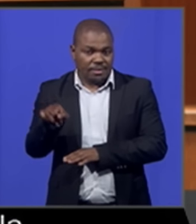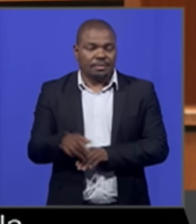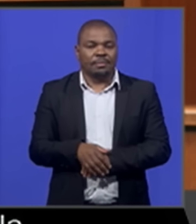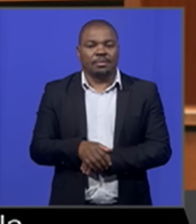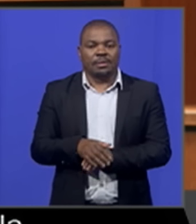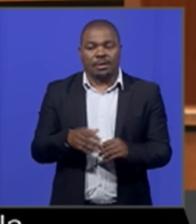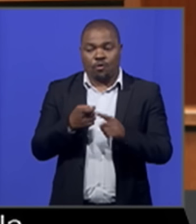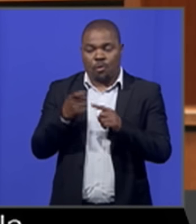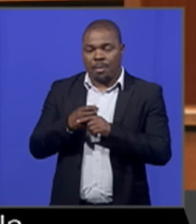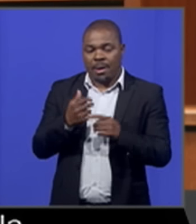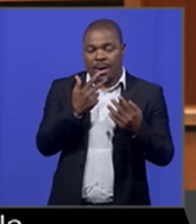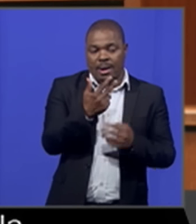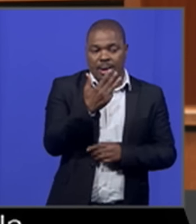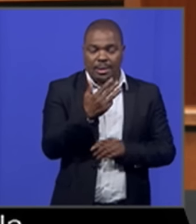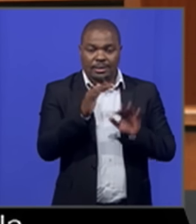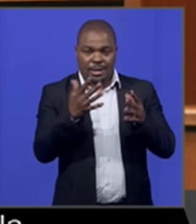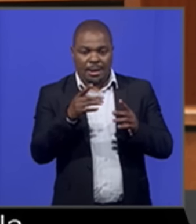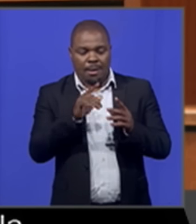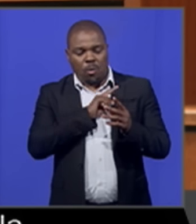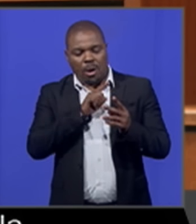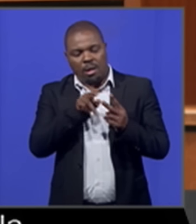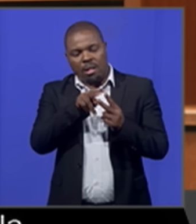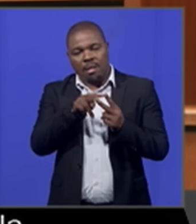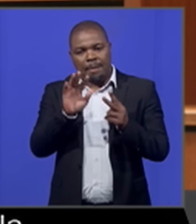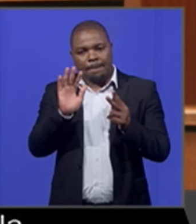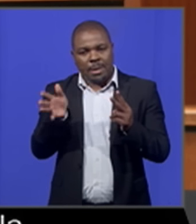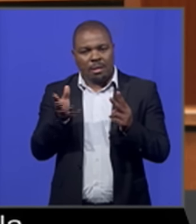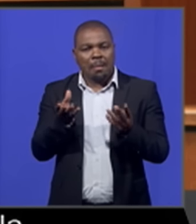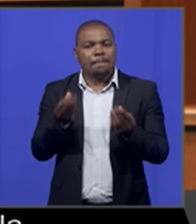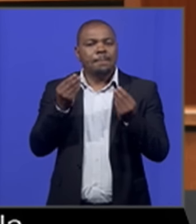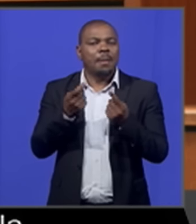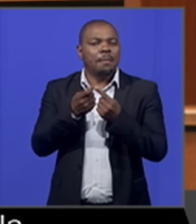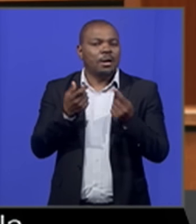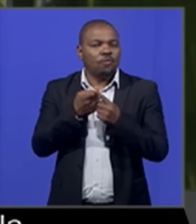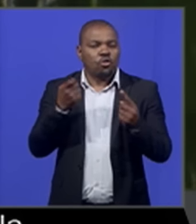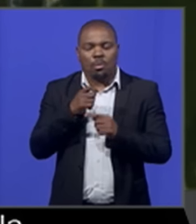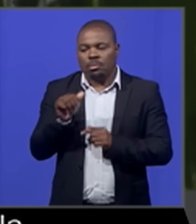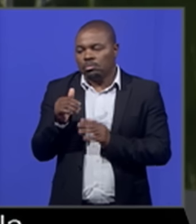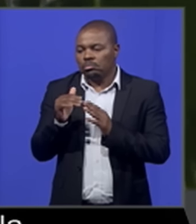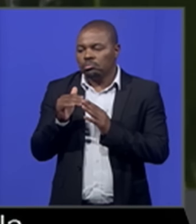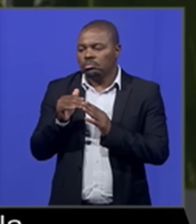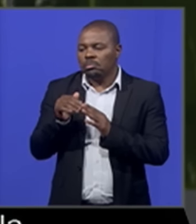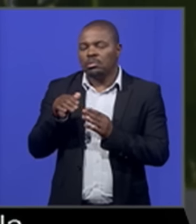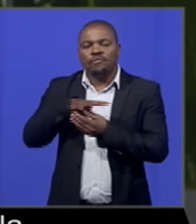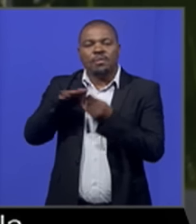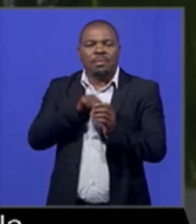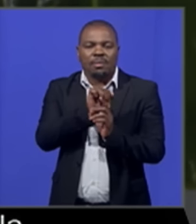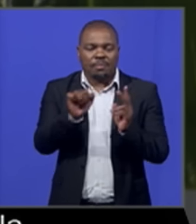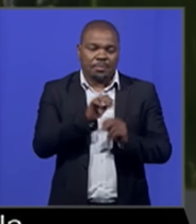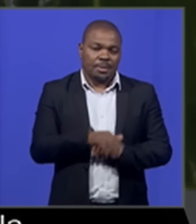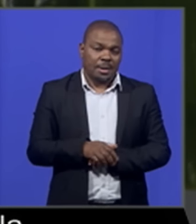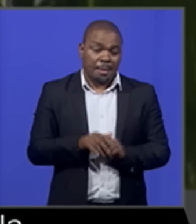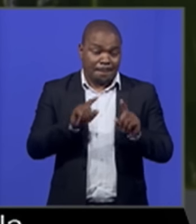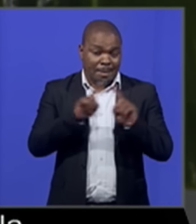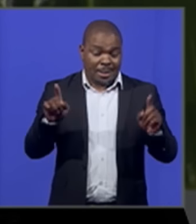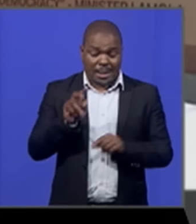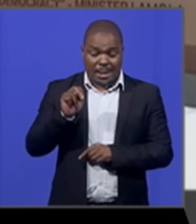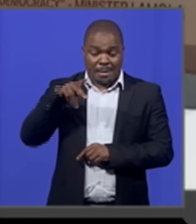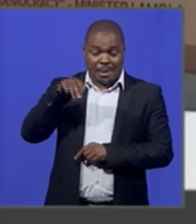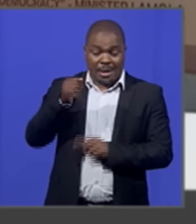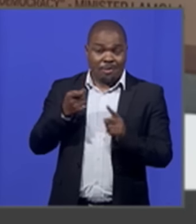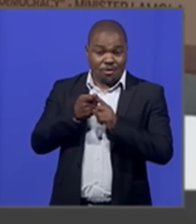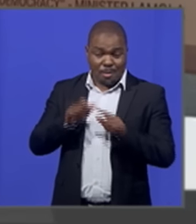10, as they only benefited from the proceeds of the deaths of their relatives. Go sa le bjale ba lekala la botšhotšhisi ba bosetšhaba ka